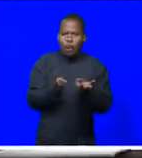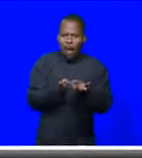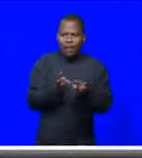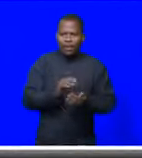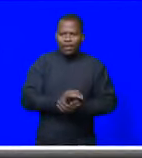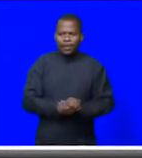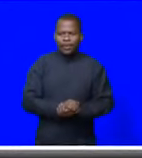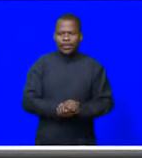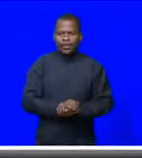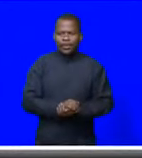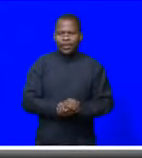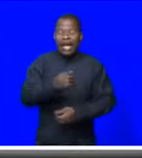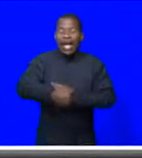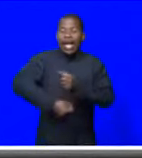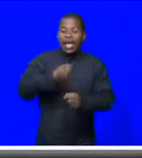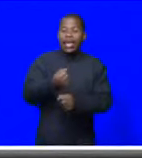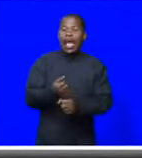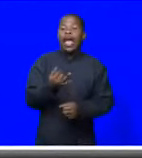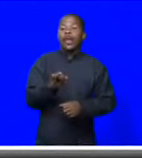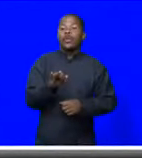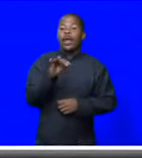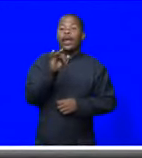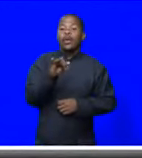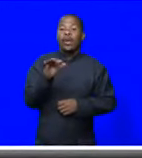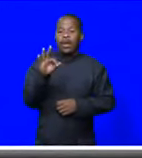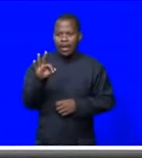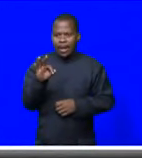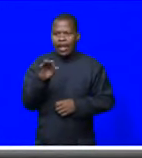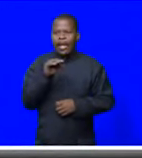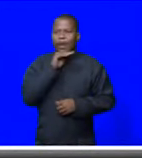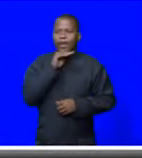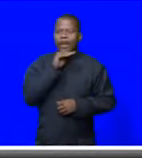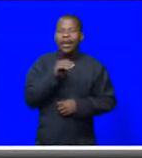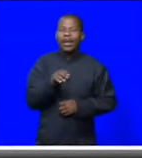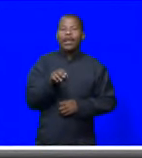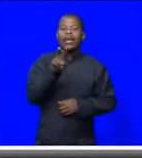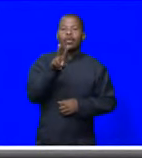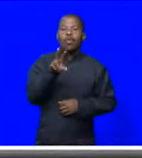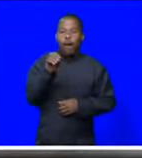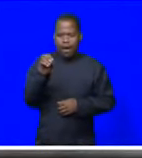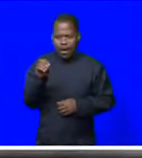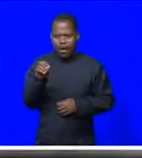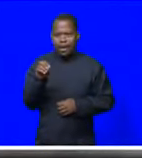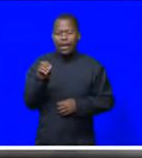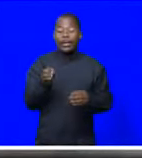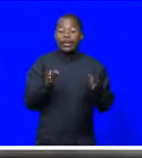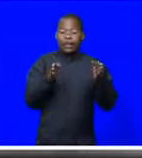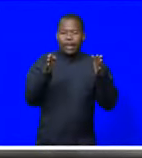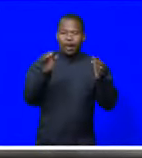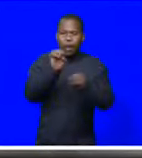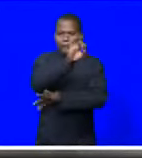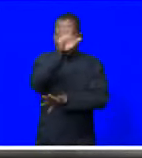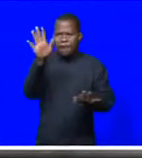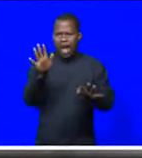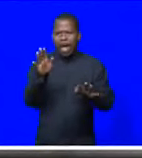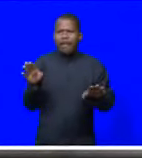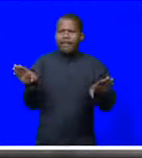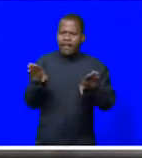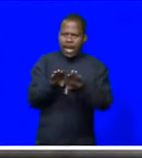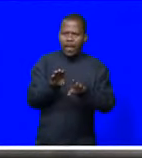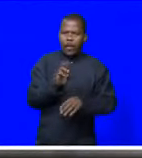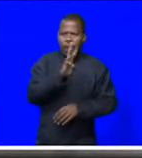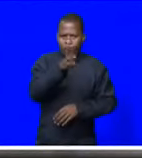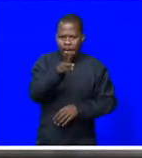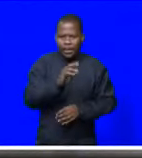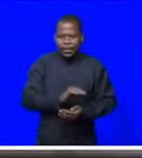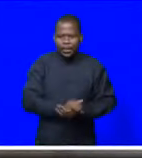ukuthi bathi by 2023, there will be 200 broadcasting stations shut down